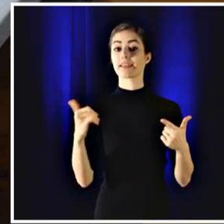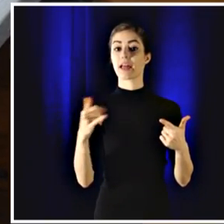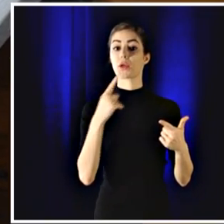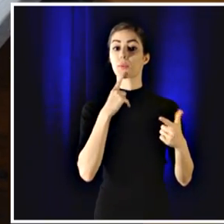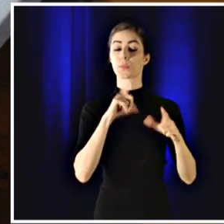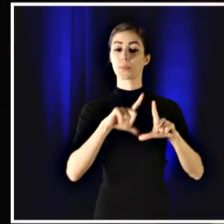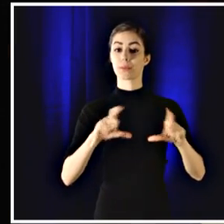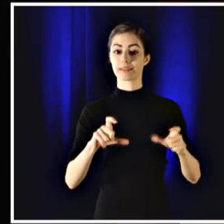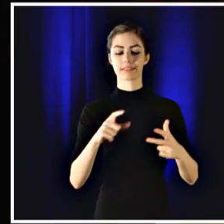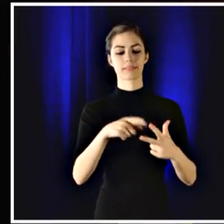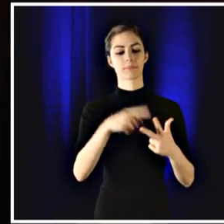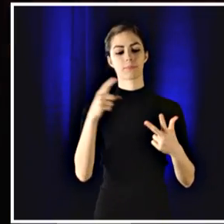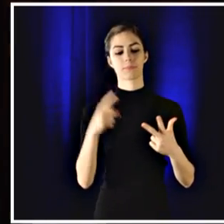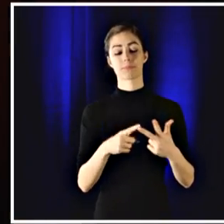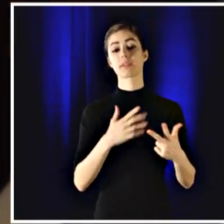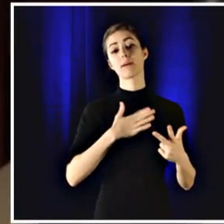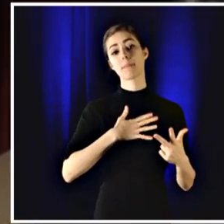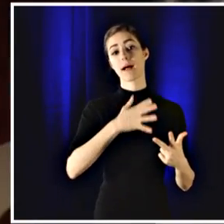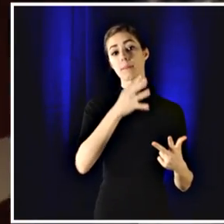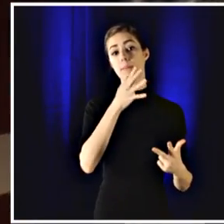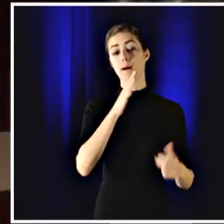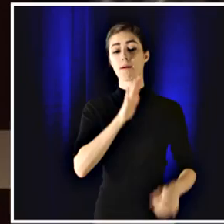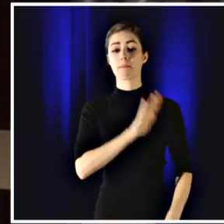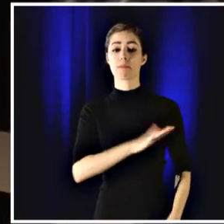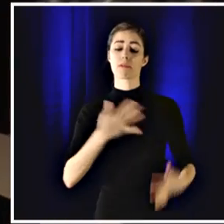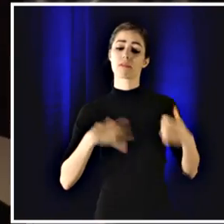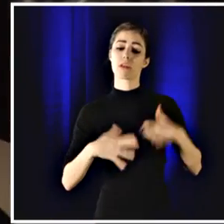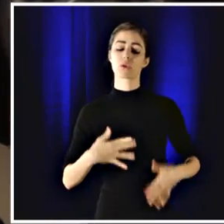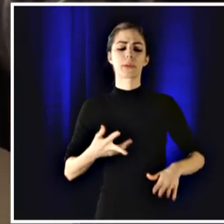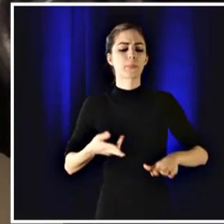cut out of the clothes that my mom had worn right before she died.